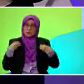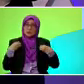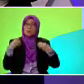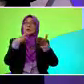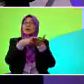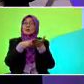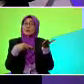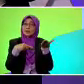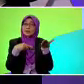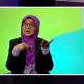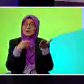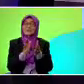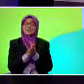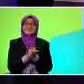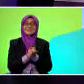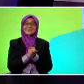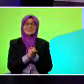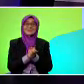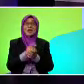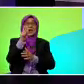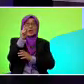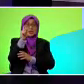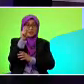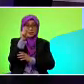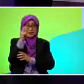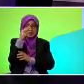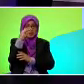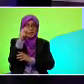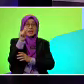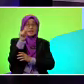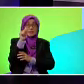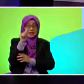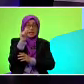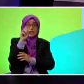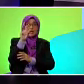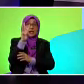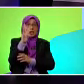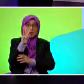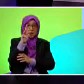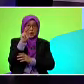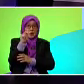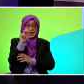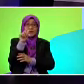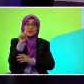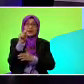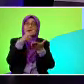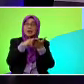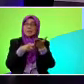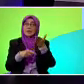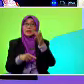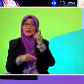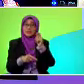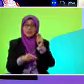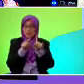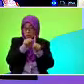presented to you? Yes, the Remember? acronym is TONA. TAWNA, Yep. T-A-W-N-A. So what is the first T? The T?